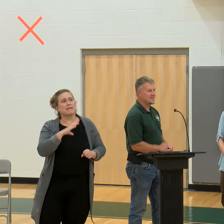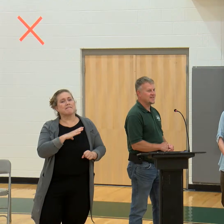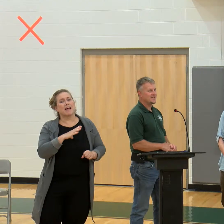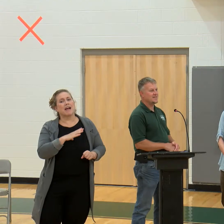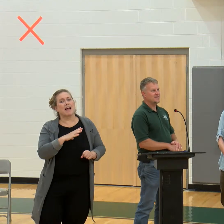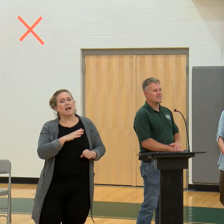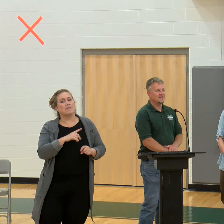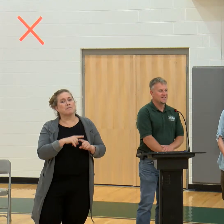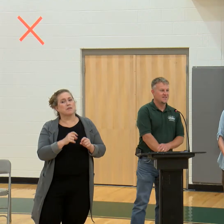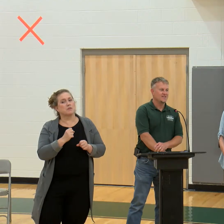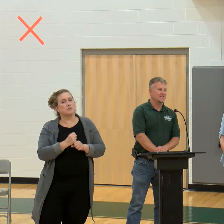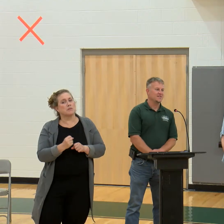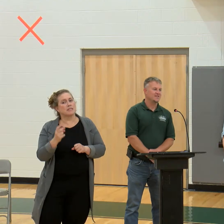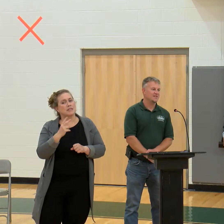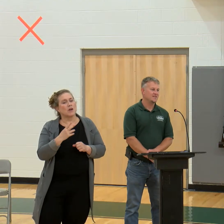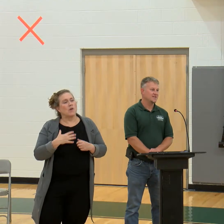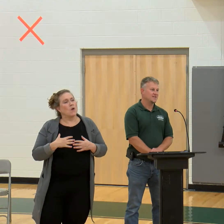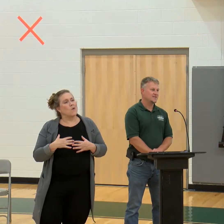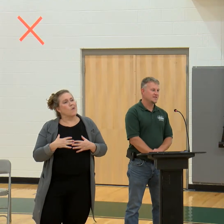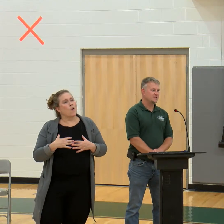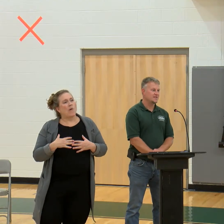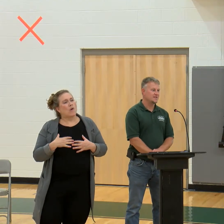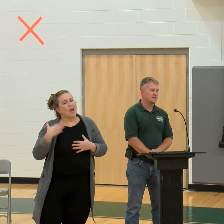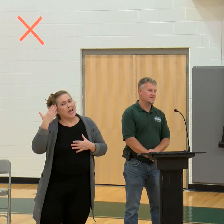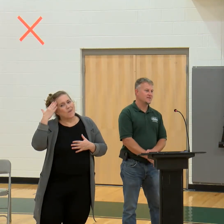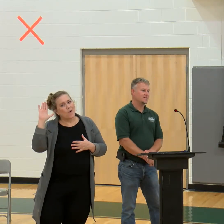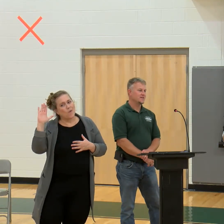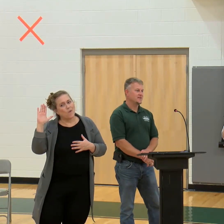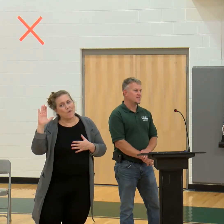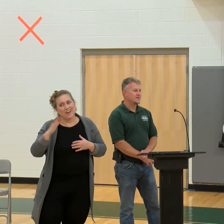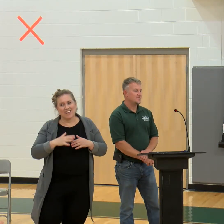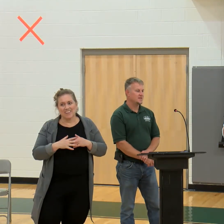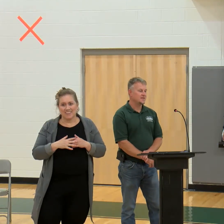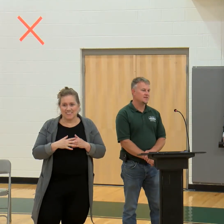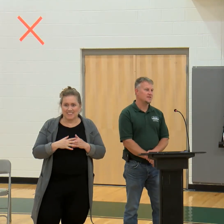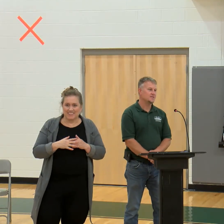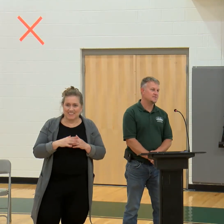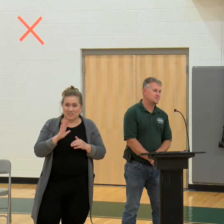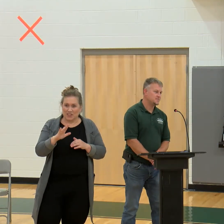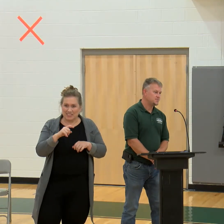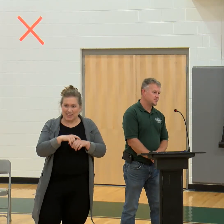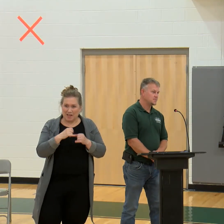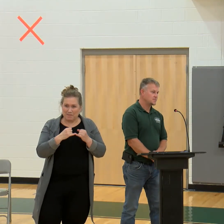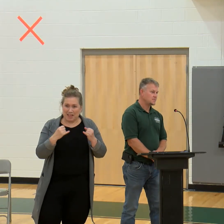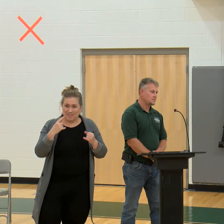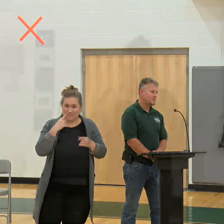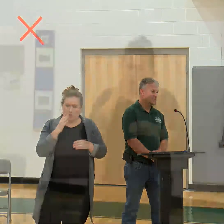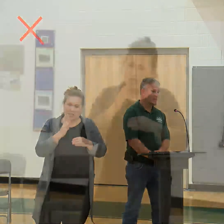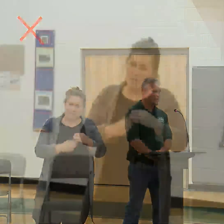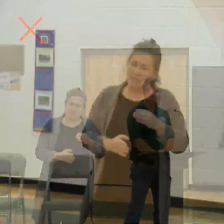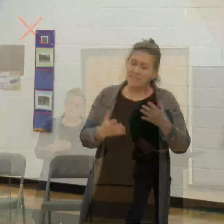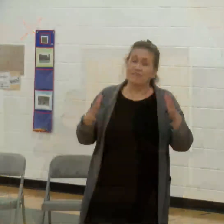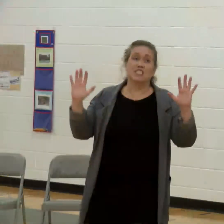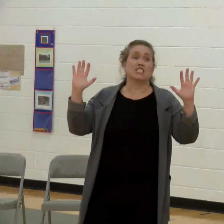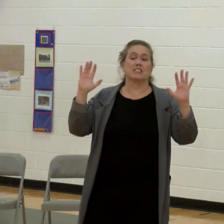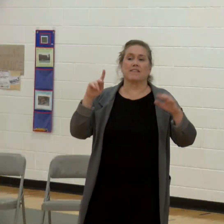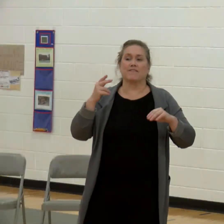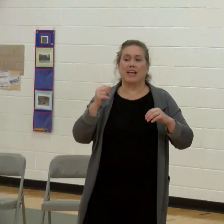the timeline that your implementation, will it be done in phases?